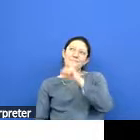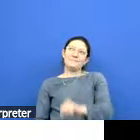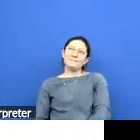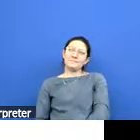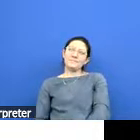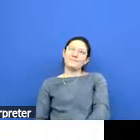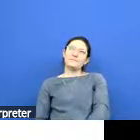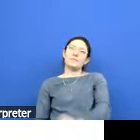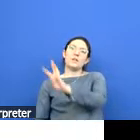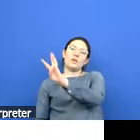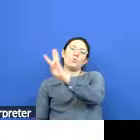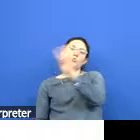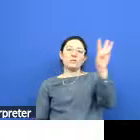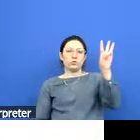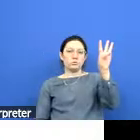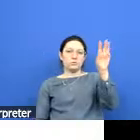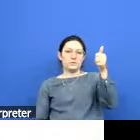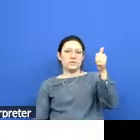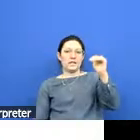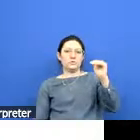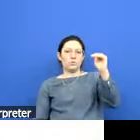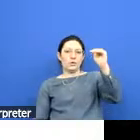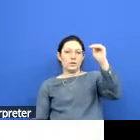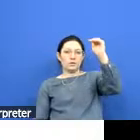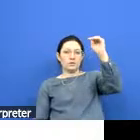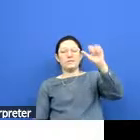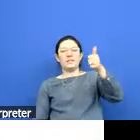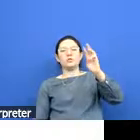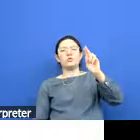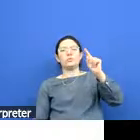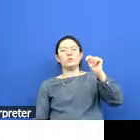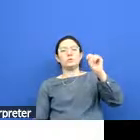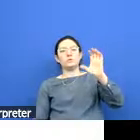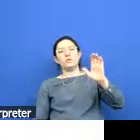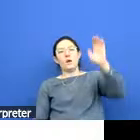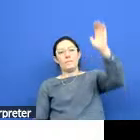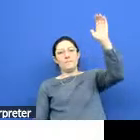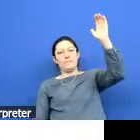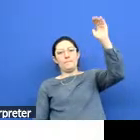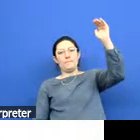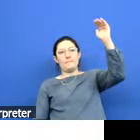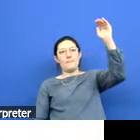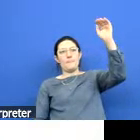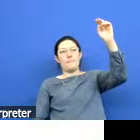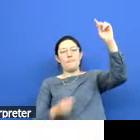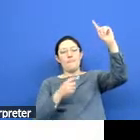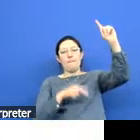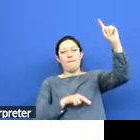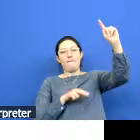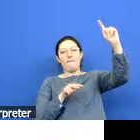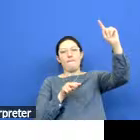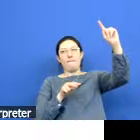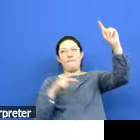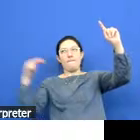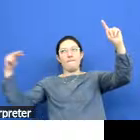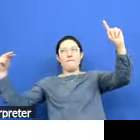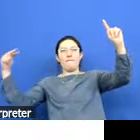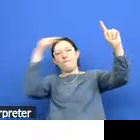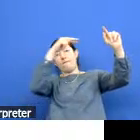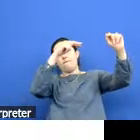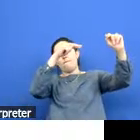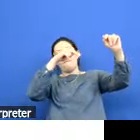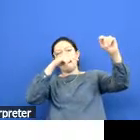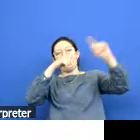westernmost 10-story or 10-unit. I'd say looking from the easternmost, across the street